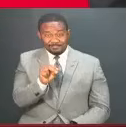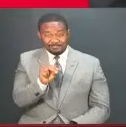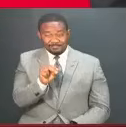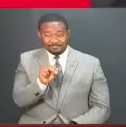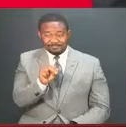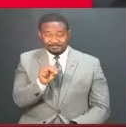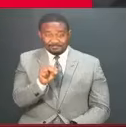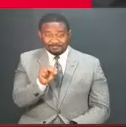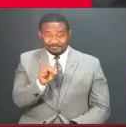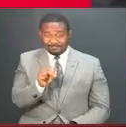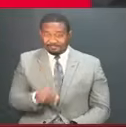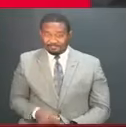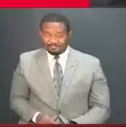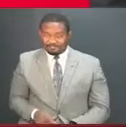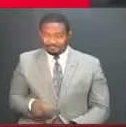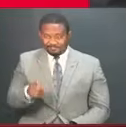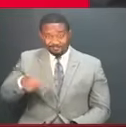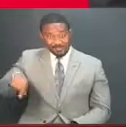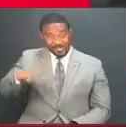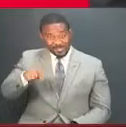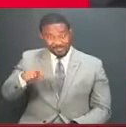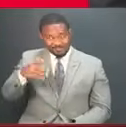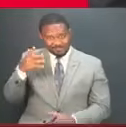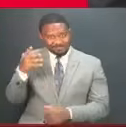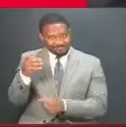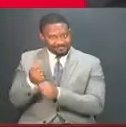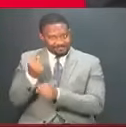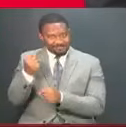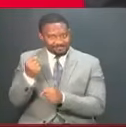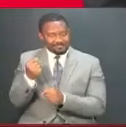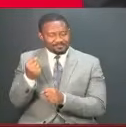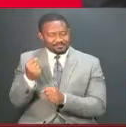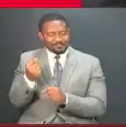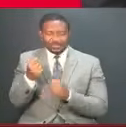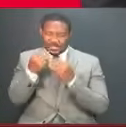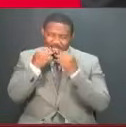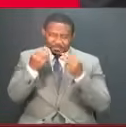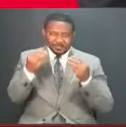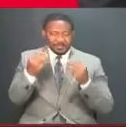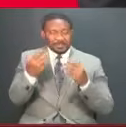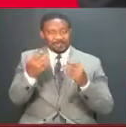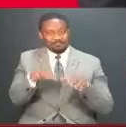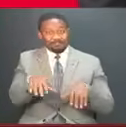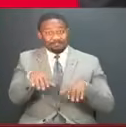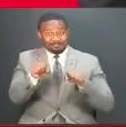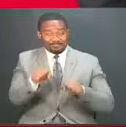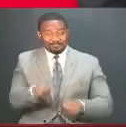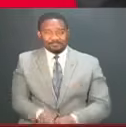Honorable members, the ayes have it. The motion is accordingly adopted.